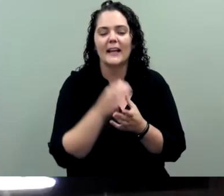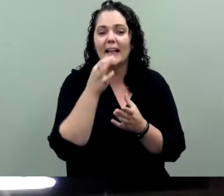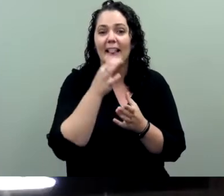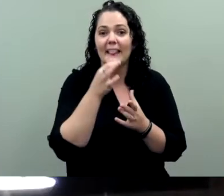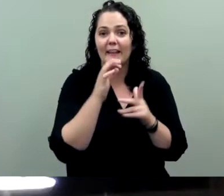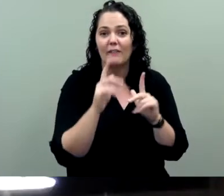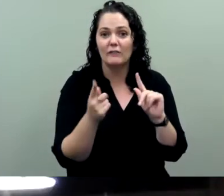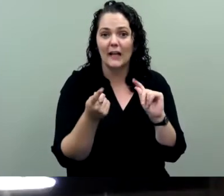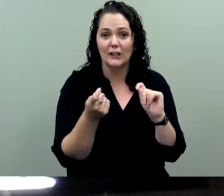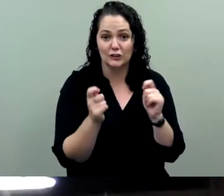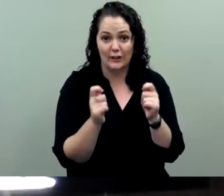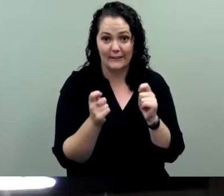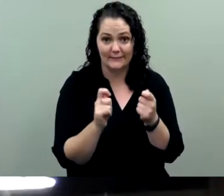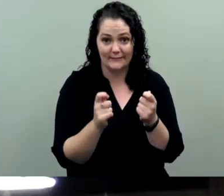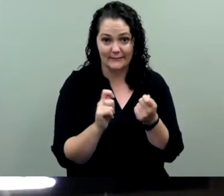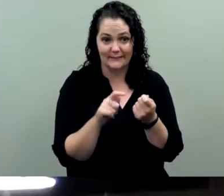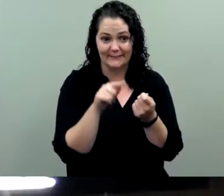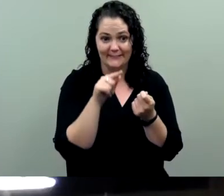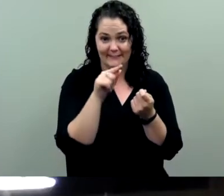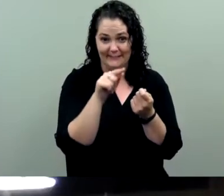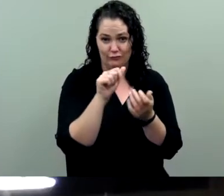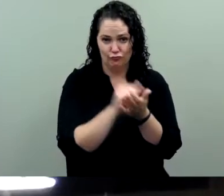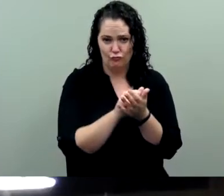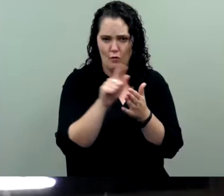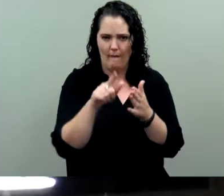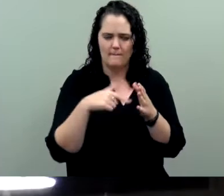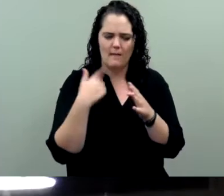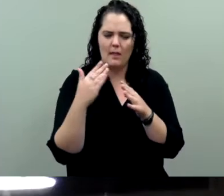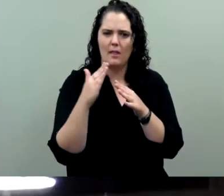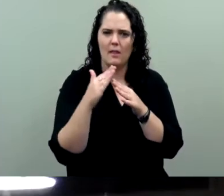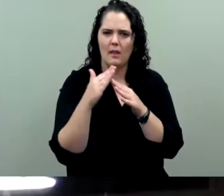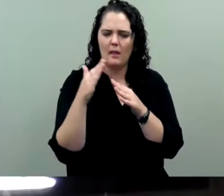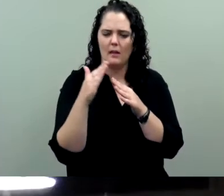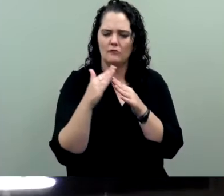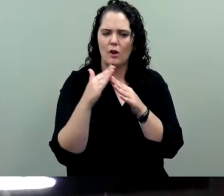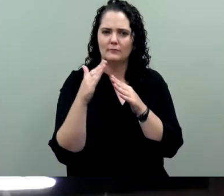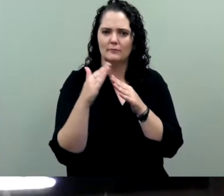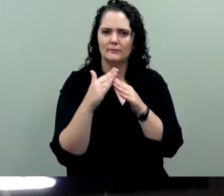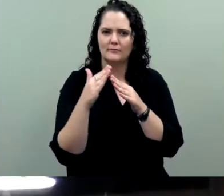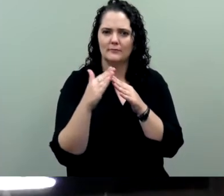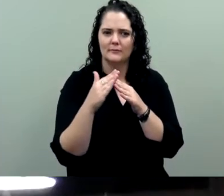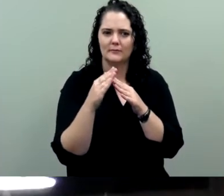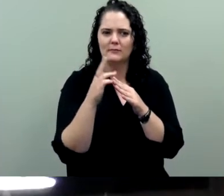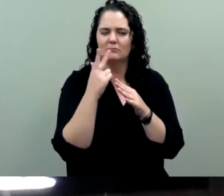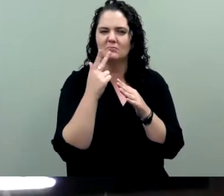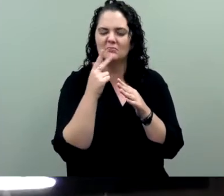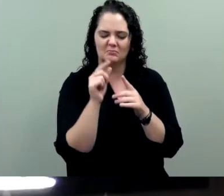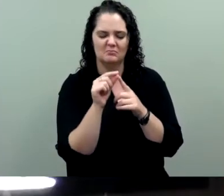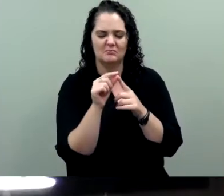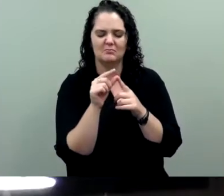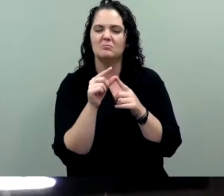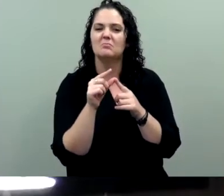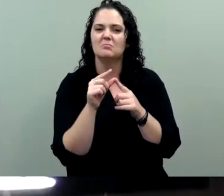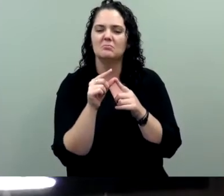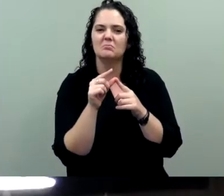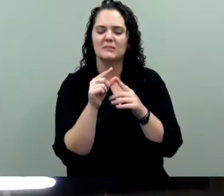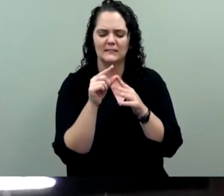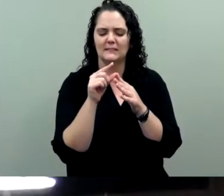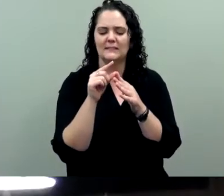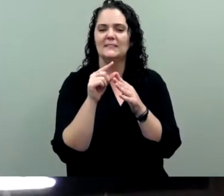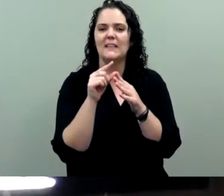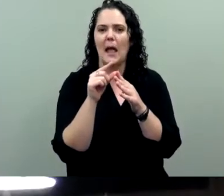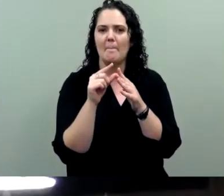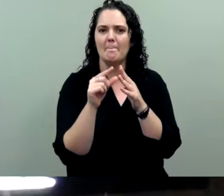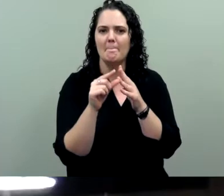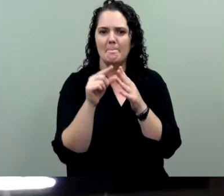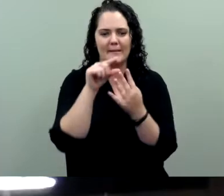adjusting of those until you get the lengths. You want them to be sticking out about 1 inch from the tips of your fingers. I know everybody gave me a hard